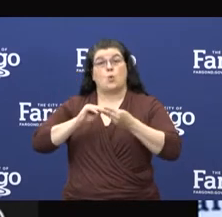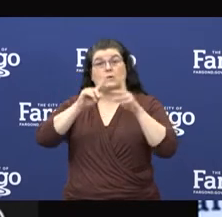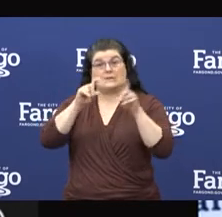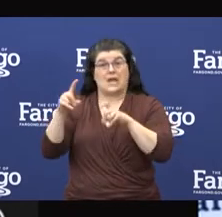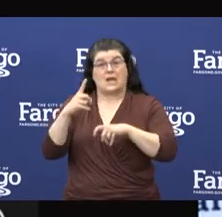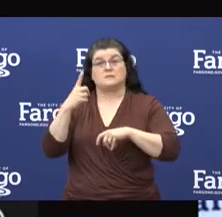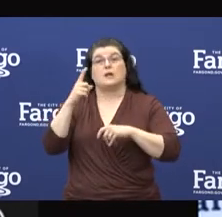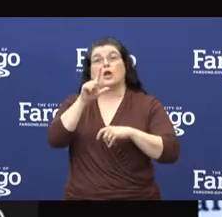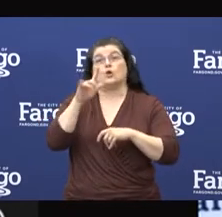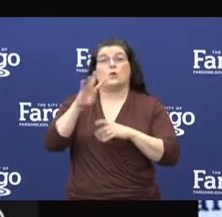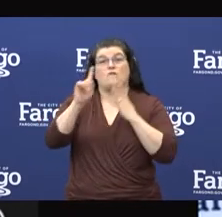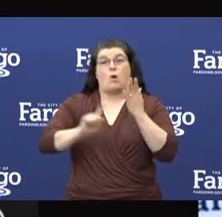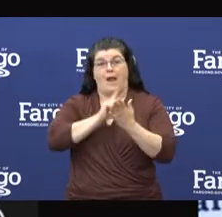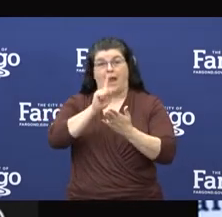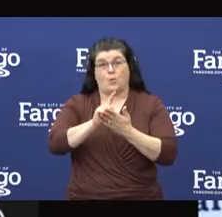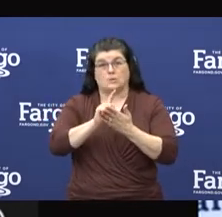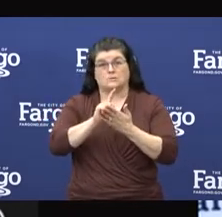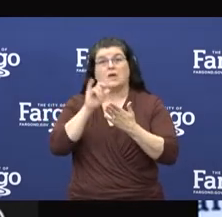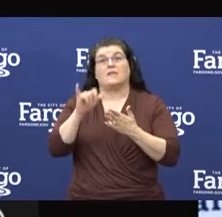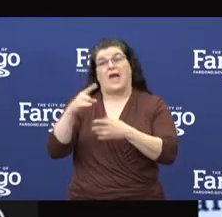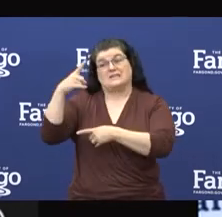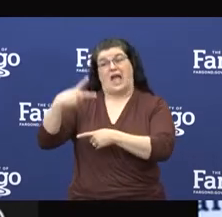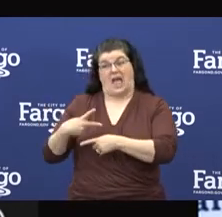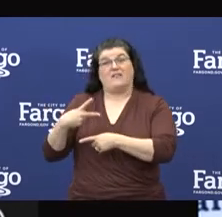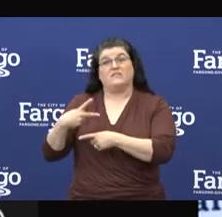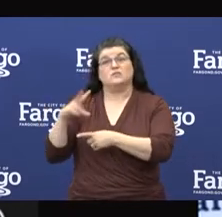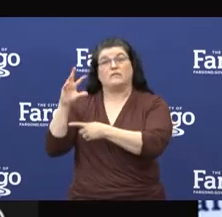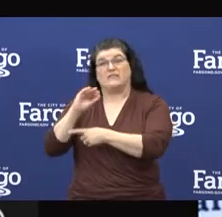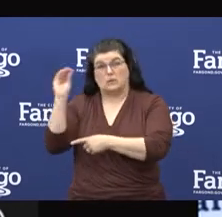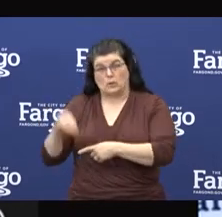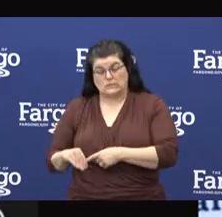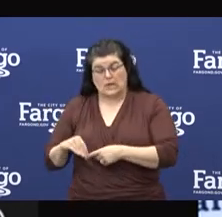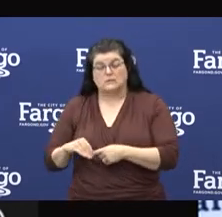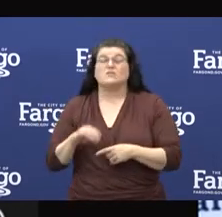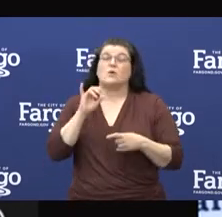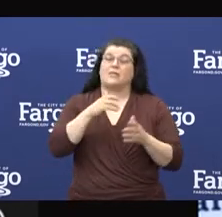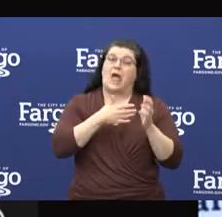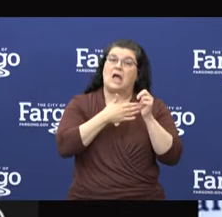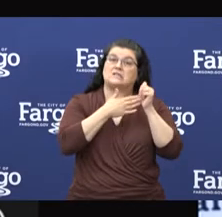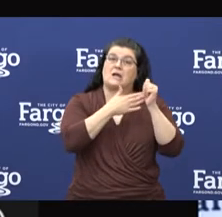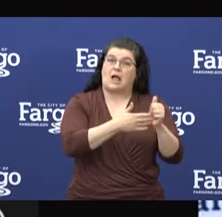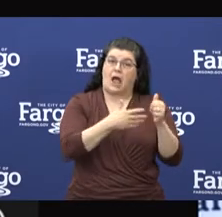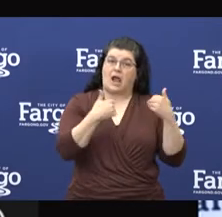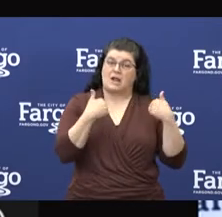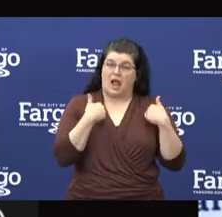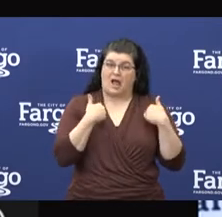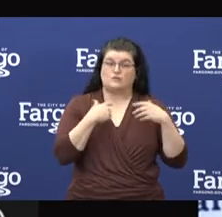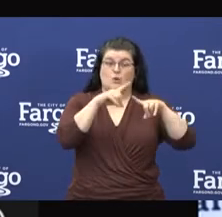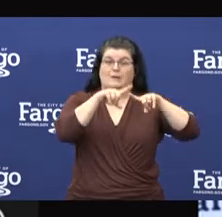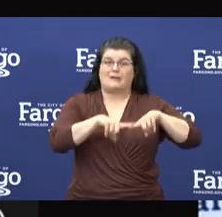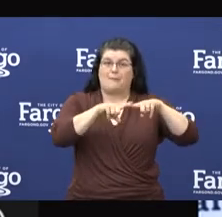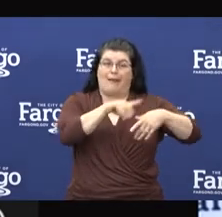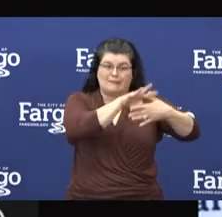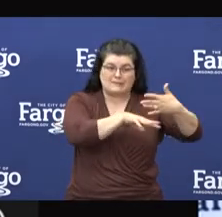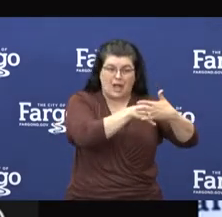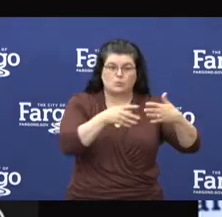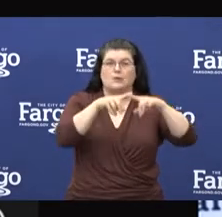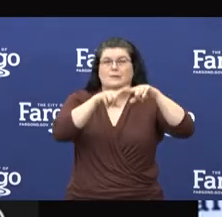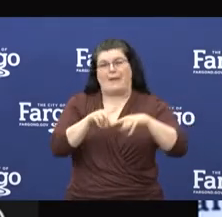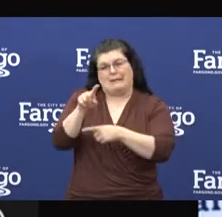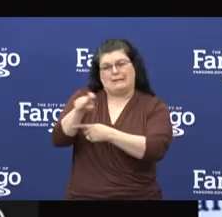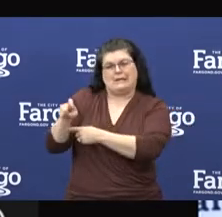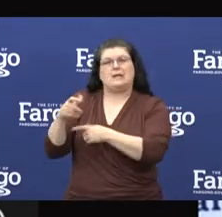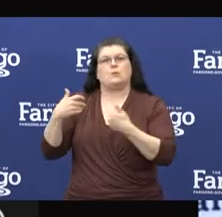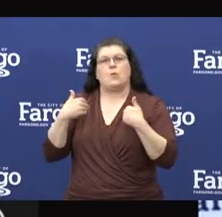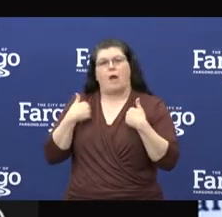a 24-hour period. Again, this is a guide, so based on schedule and need, there may be fluctuations in daily